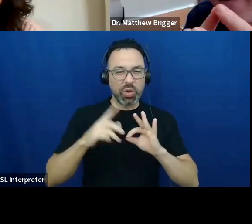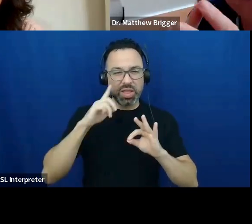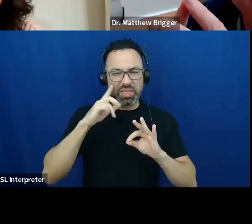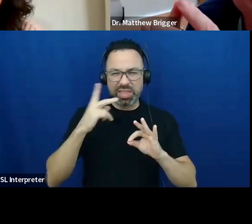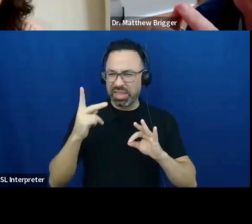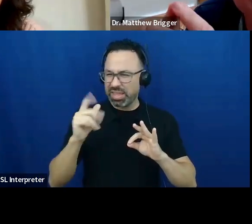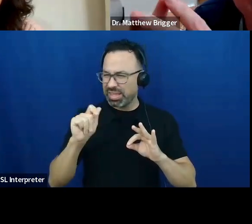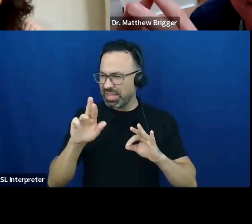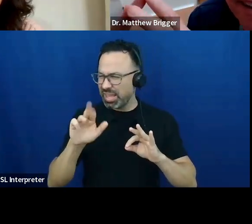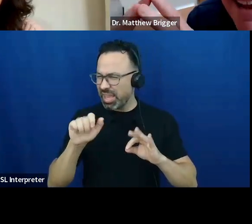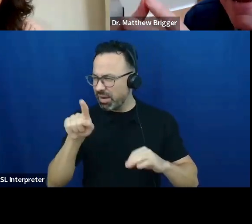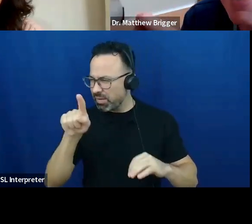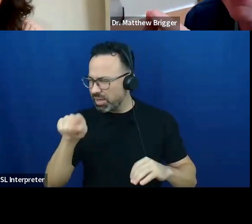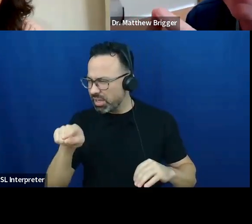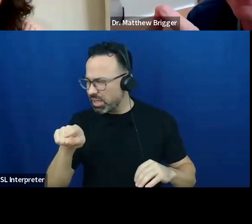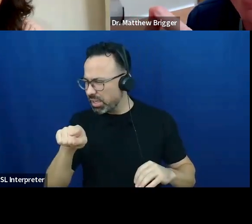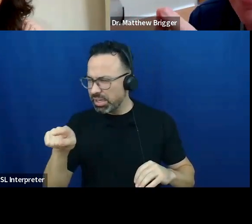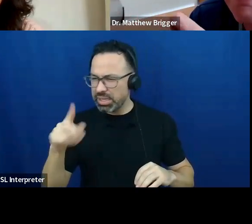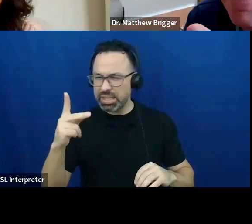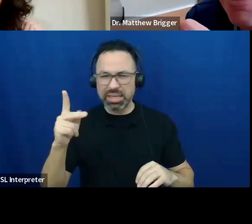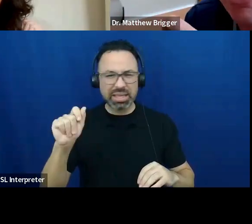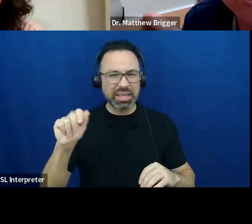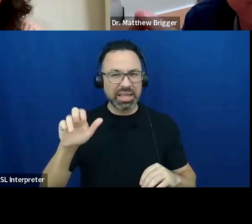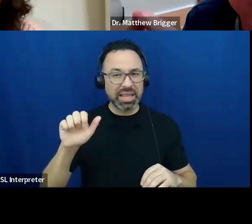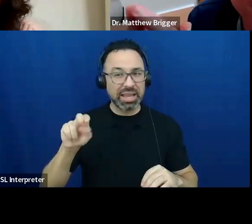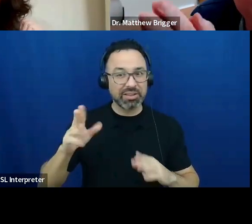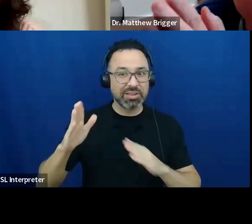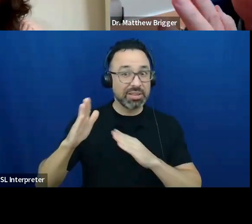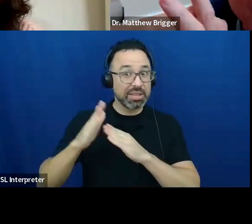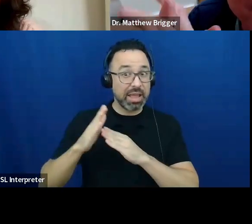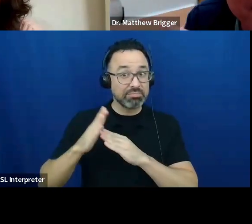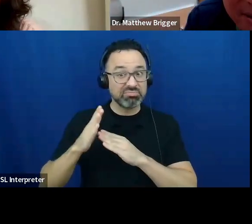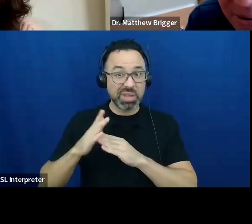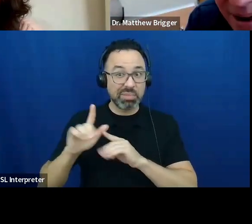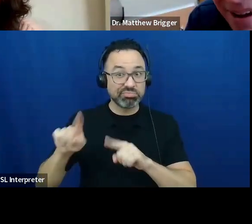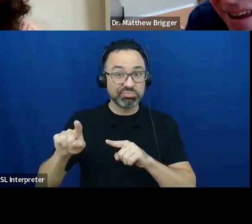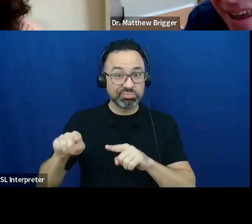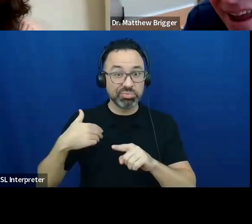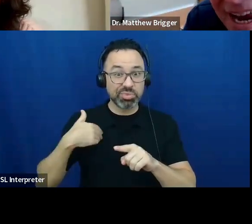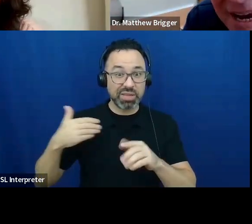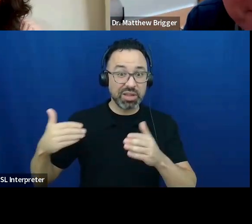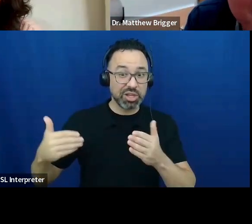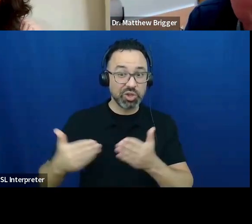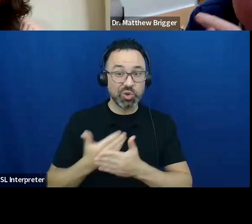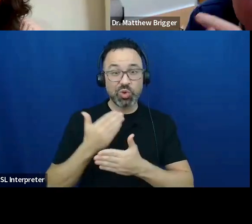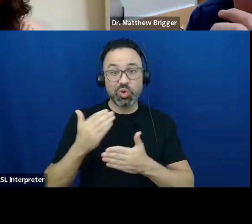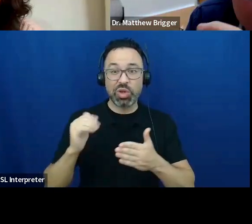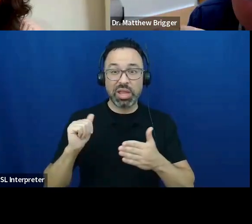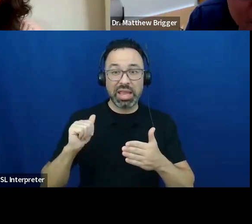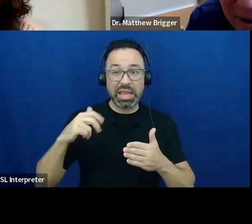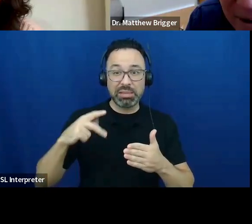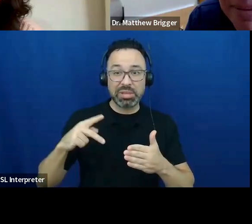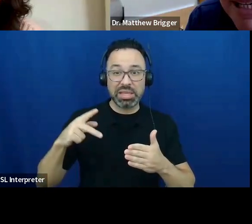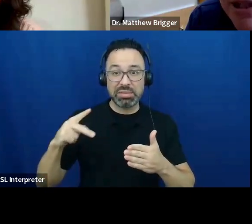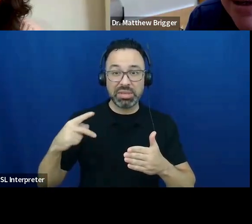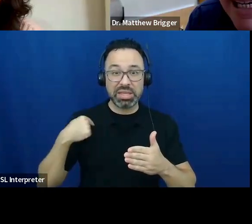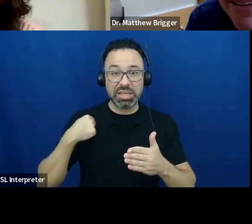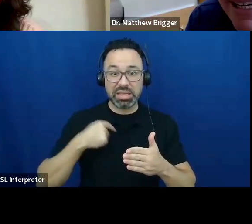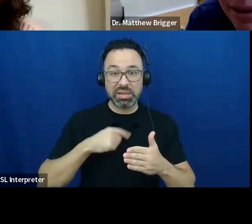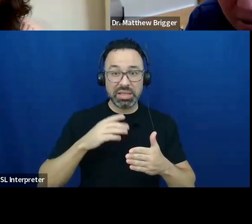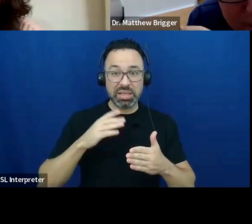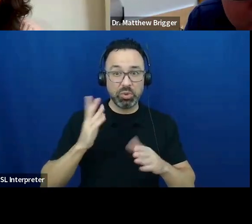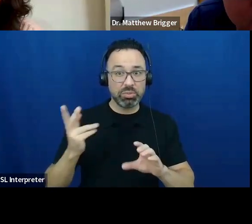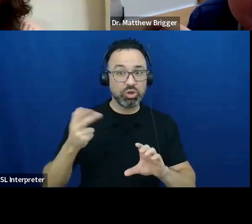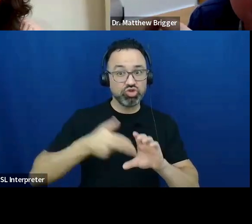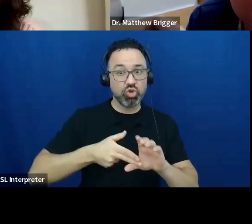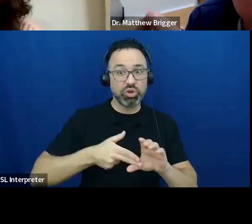on here. I think I saw that she's on there. Karen is the main go-to right now. We have a new APP that we're going to be joining